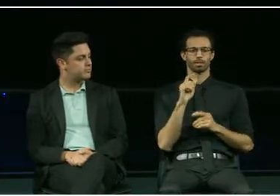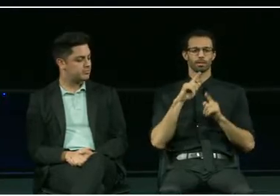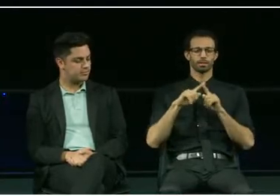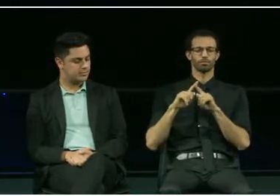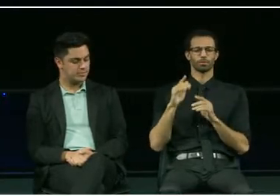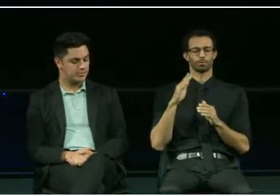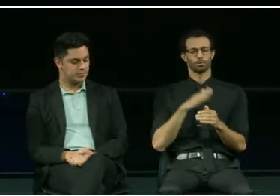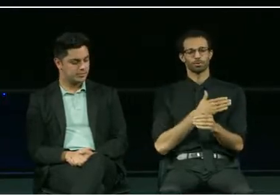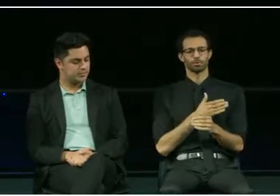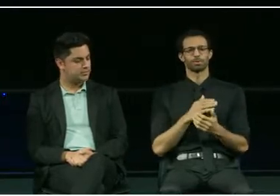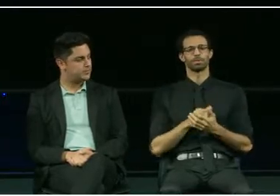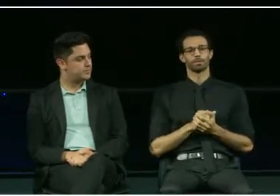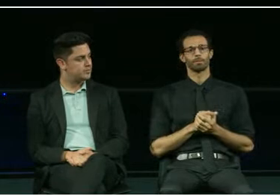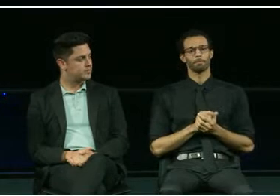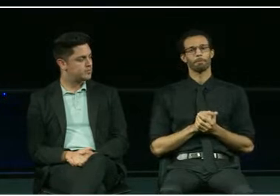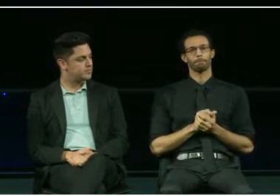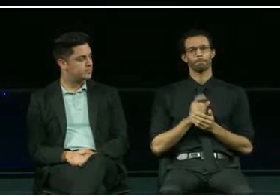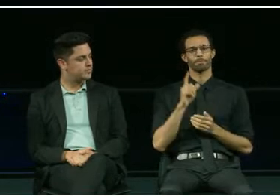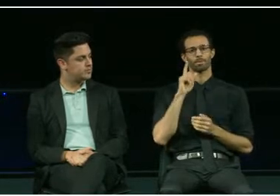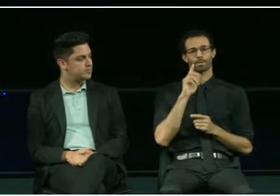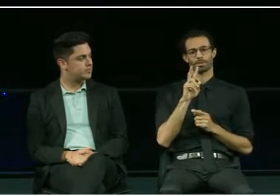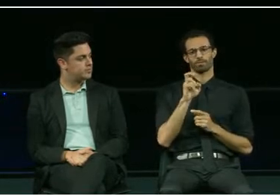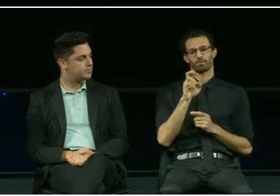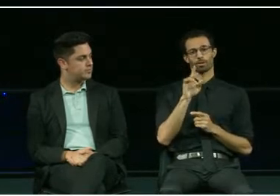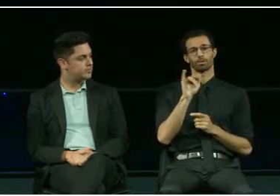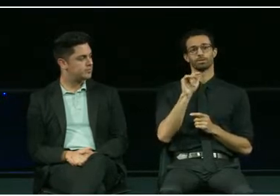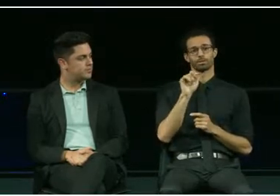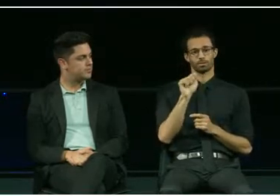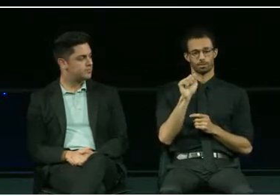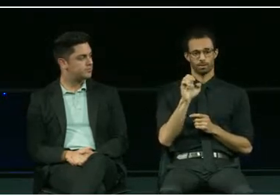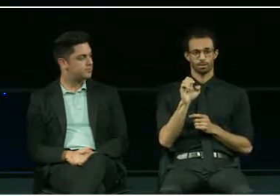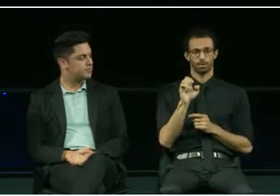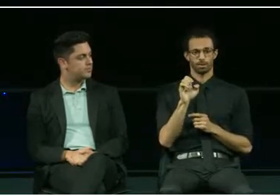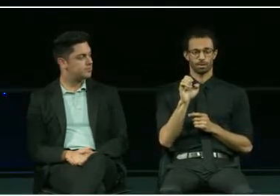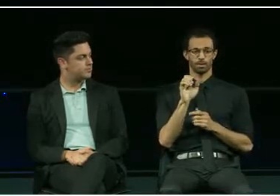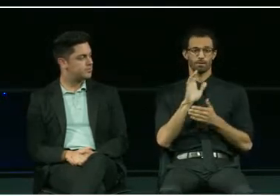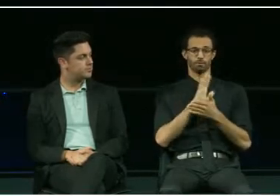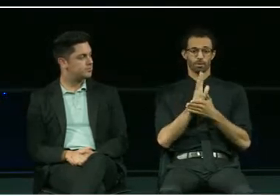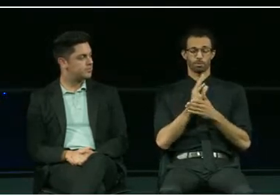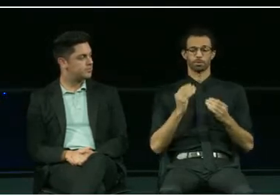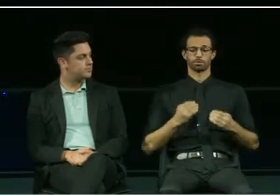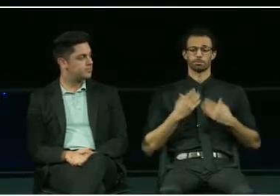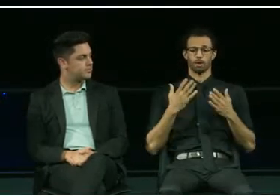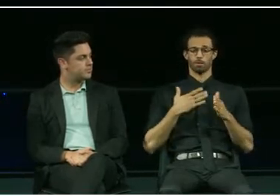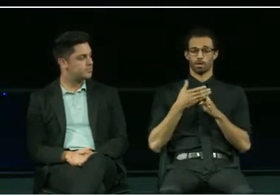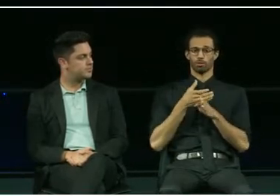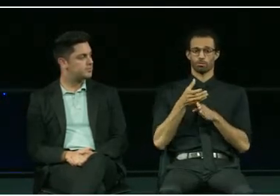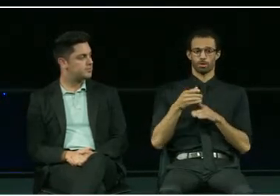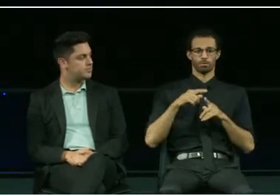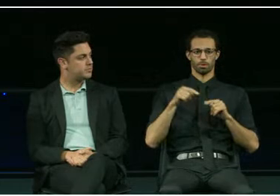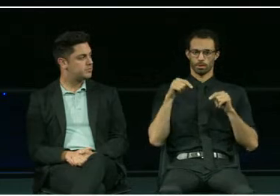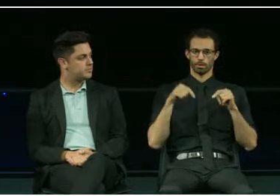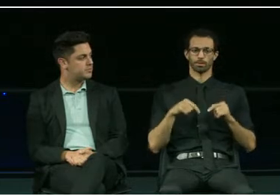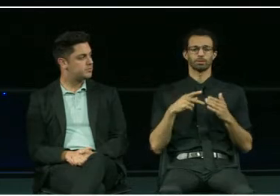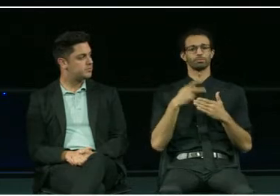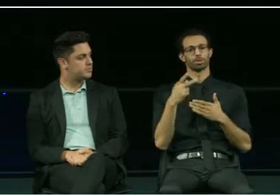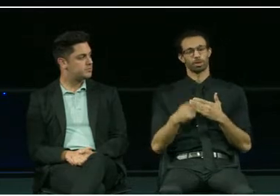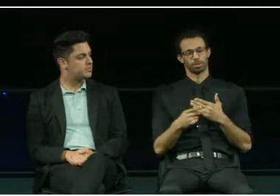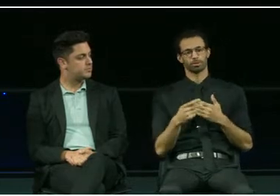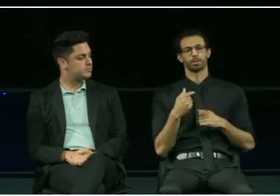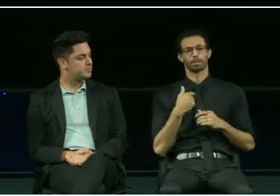So I think the Verite films have really inspired my career, but this project, I went to a lot of